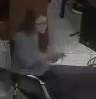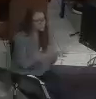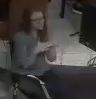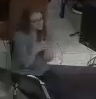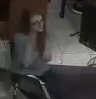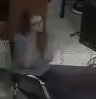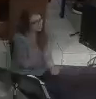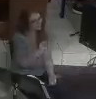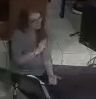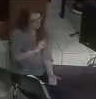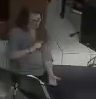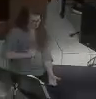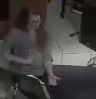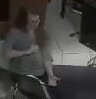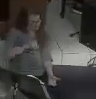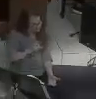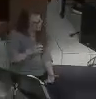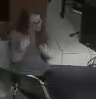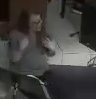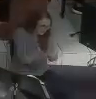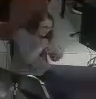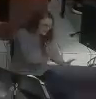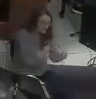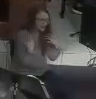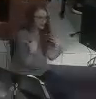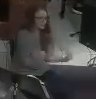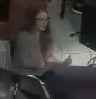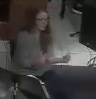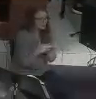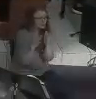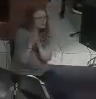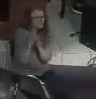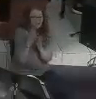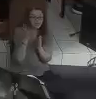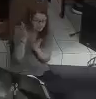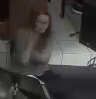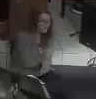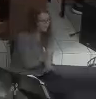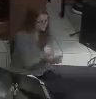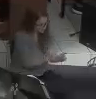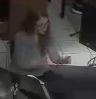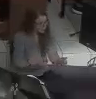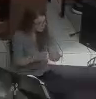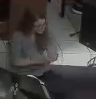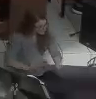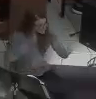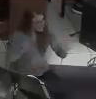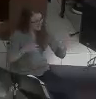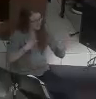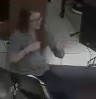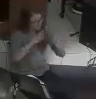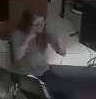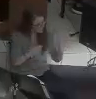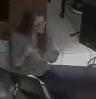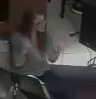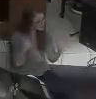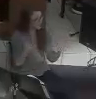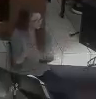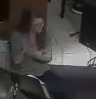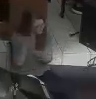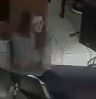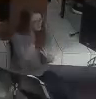Jr. courage. Jesus gave all of those who stand outside the White House today courage. Jesus gives us what we